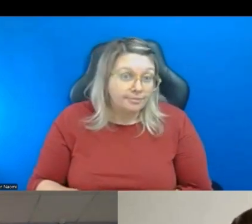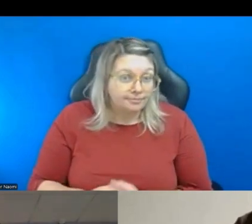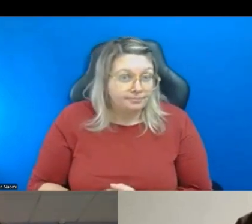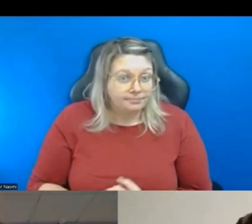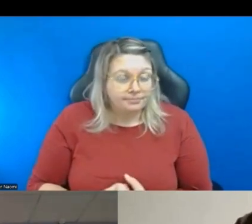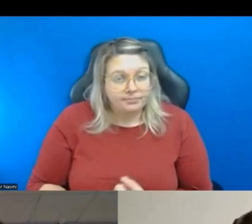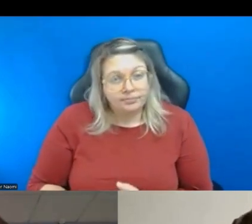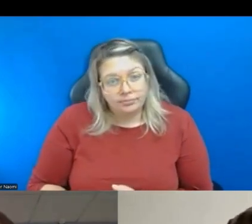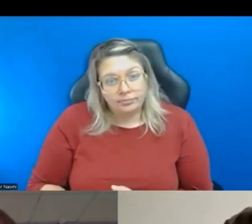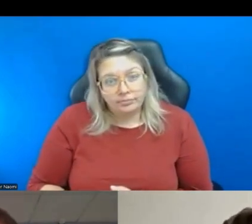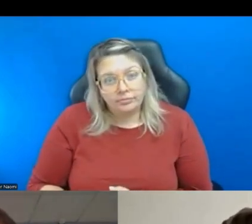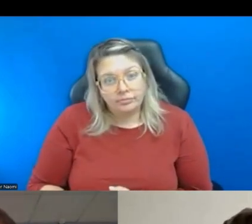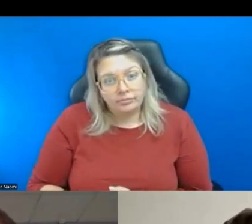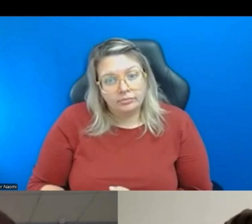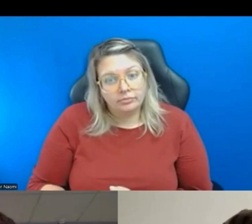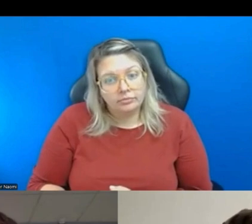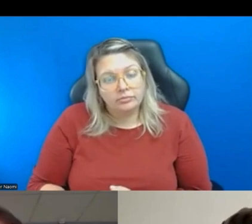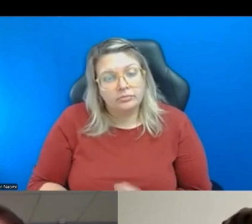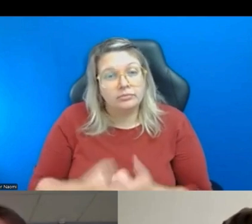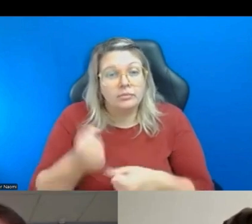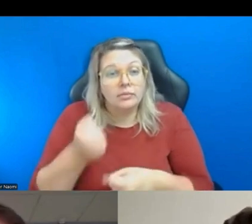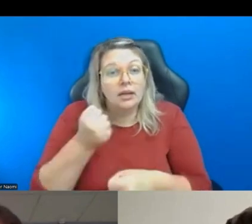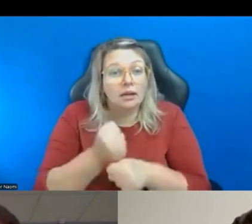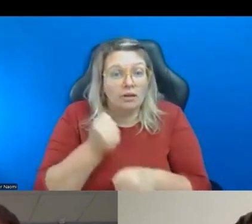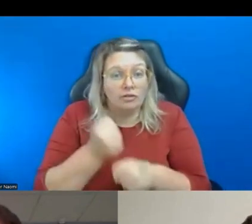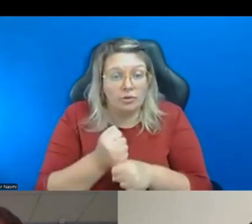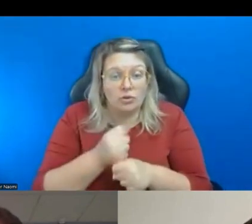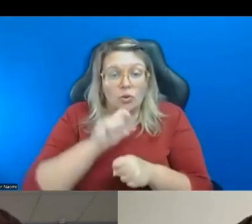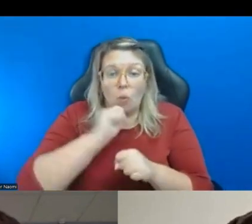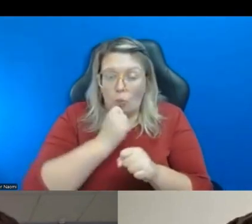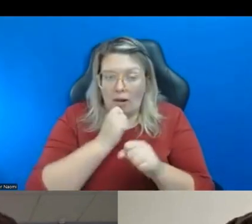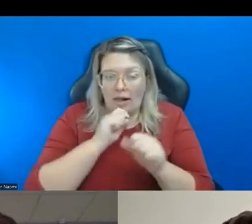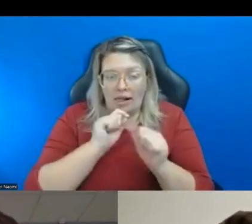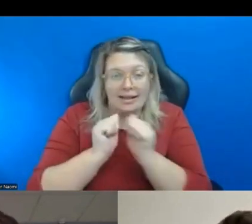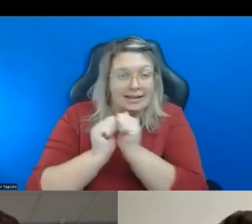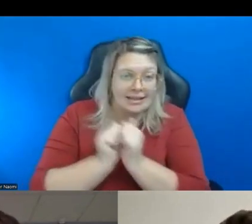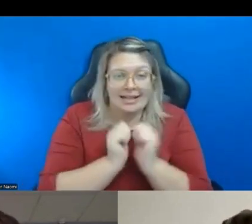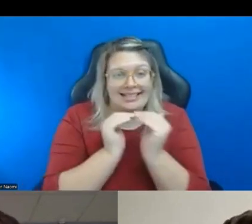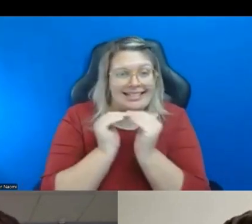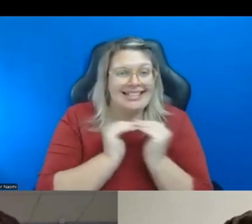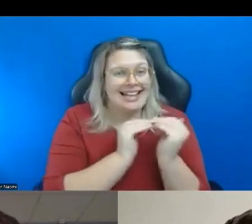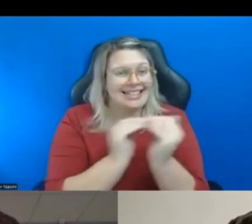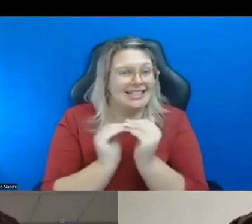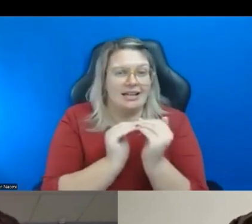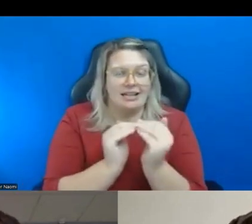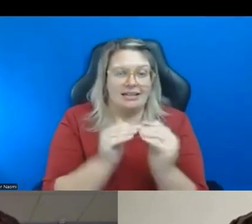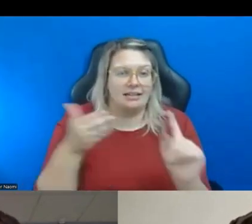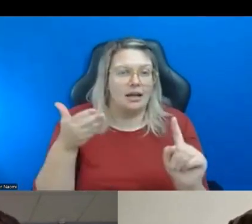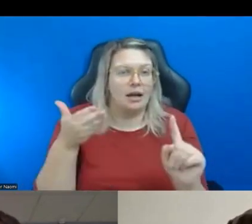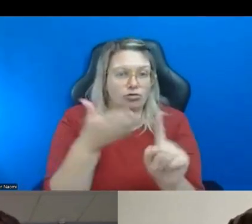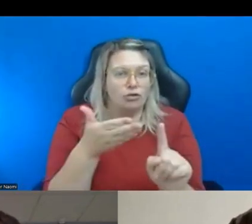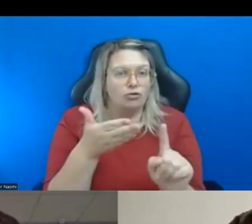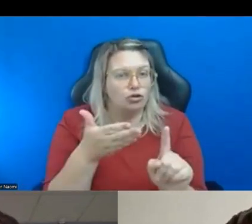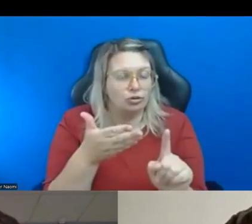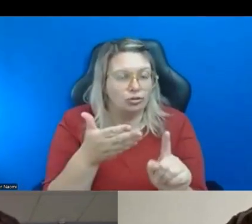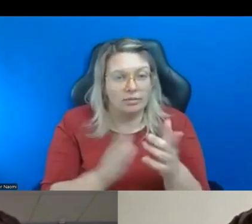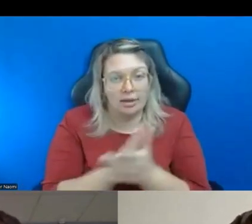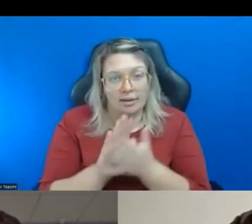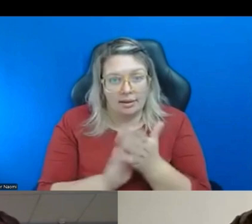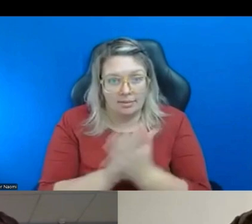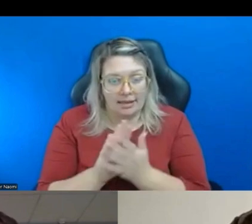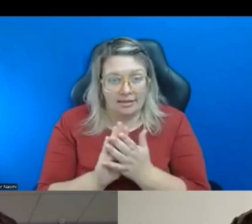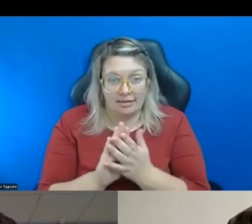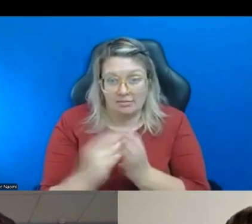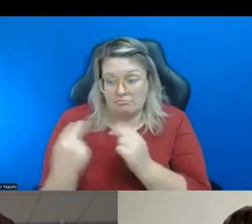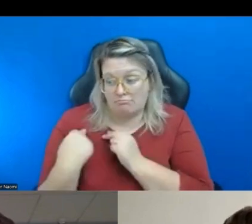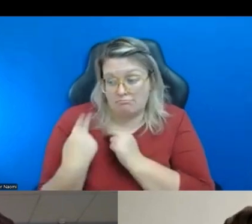because government have standardized or will standardize the approach, so that devolution framework I was talking around in terms of the things that they're responsible